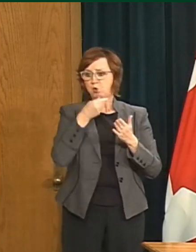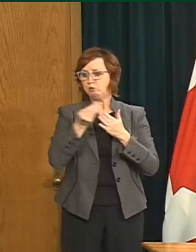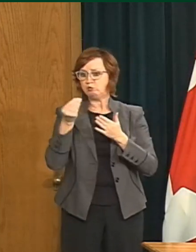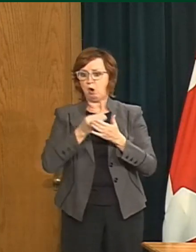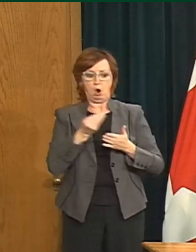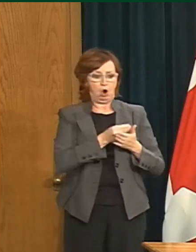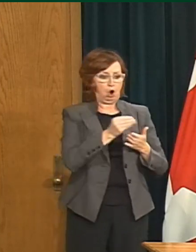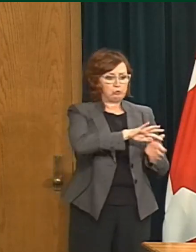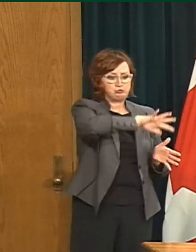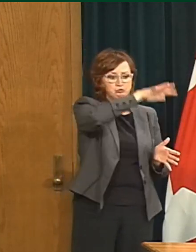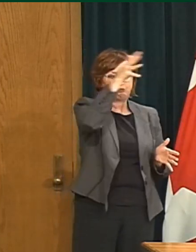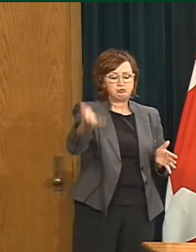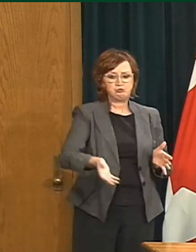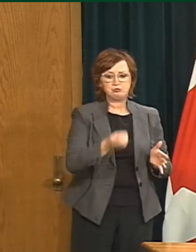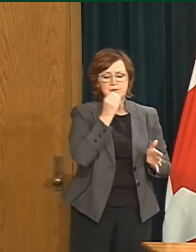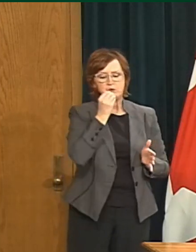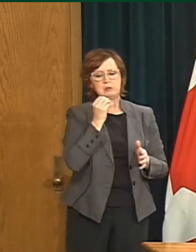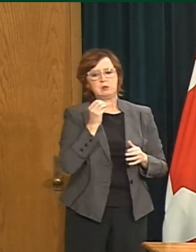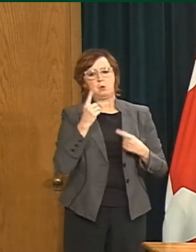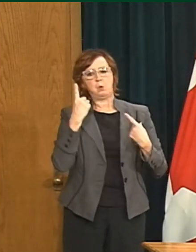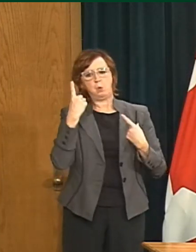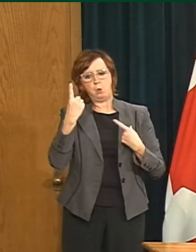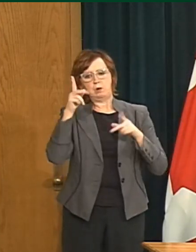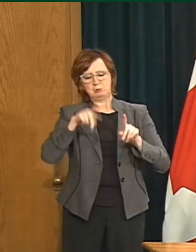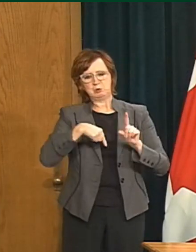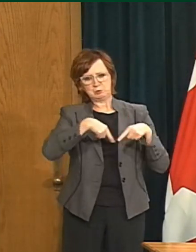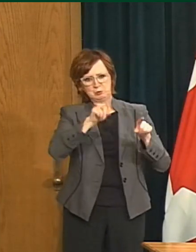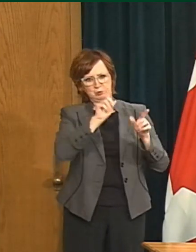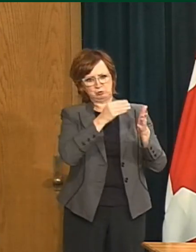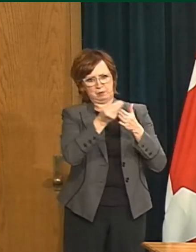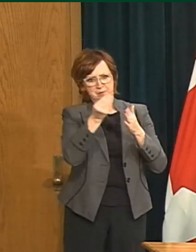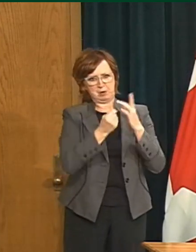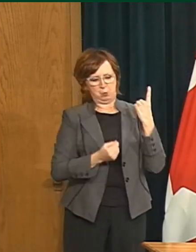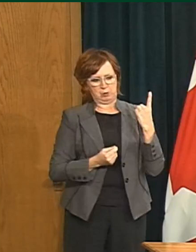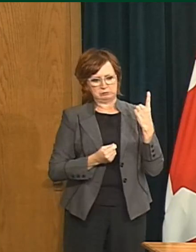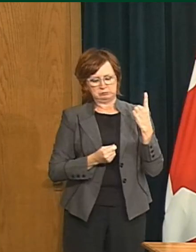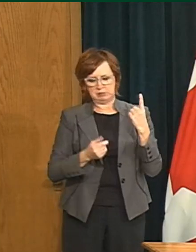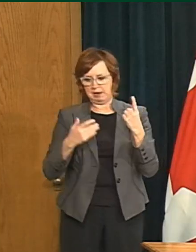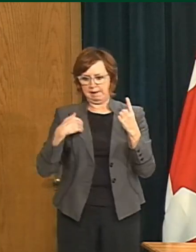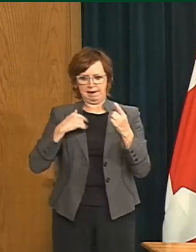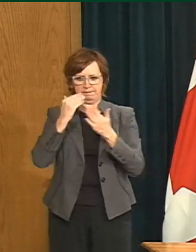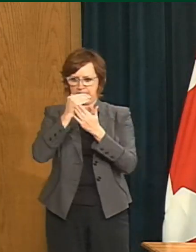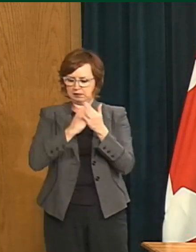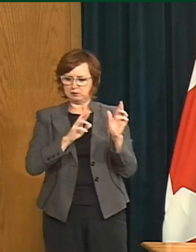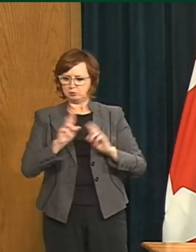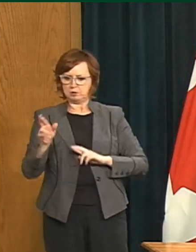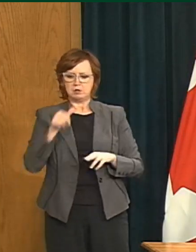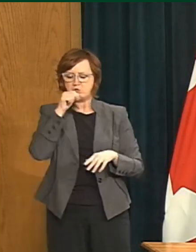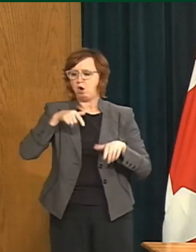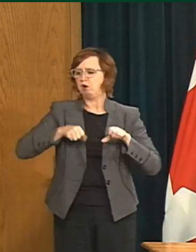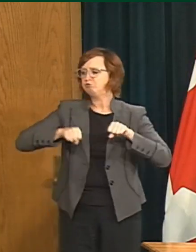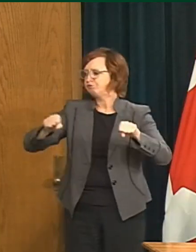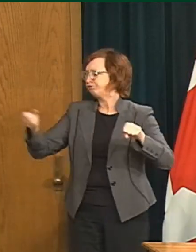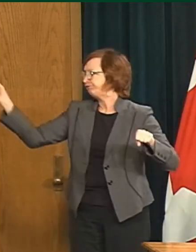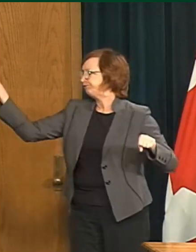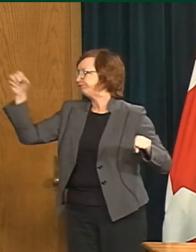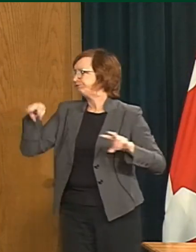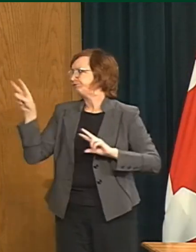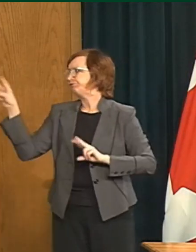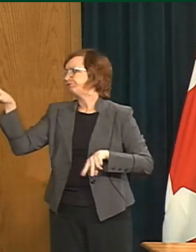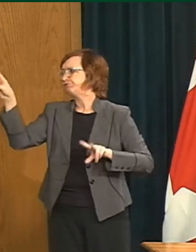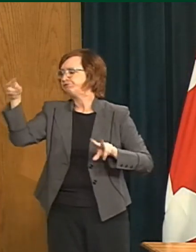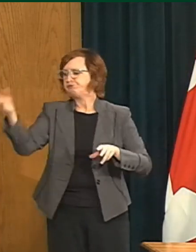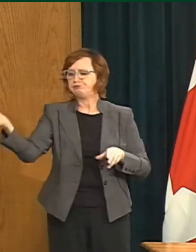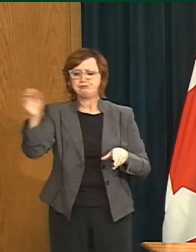have a prepared list, and be efficient when shopping, and be considerate of others who are shopping and of people